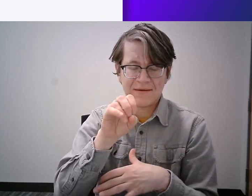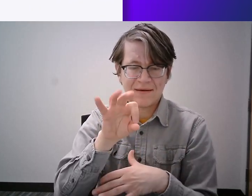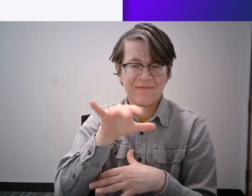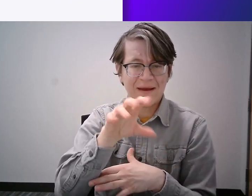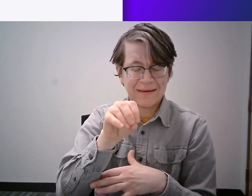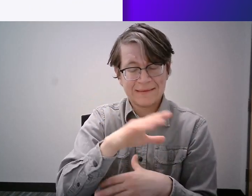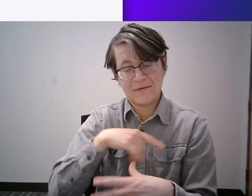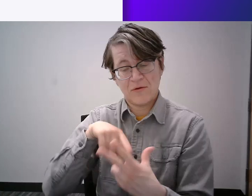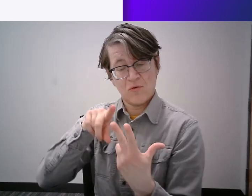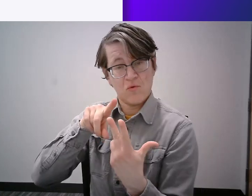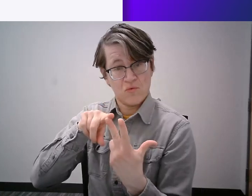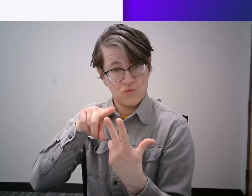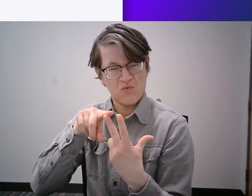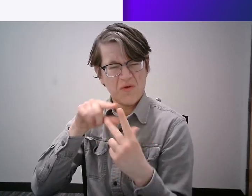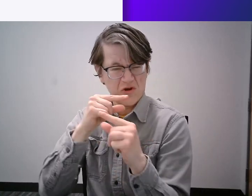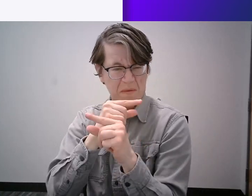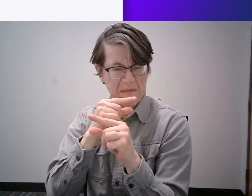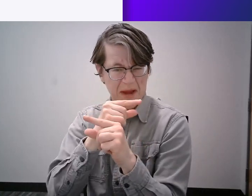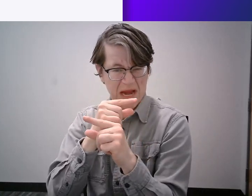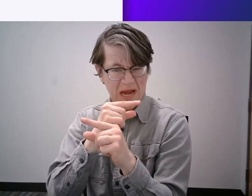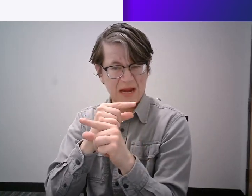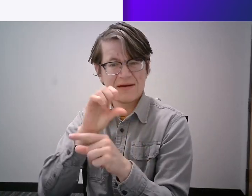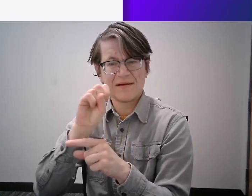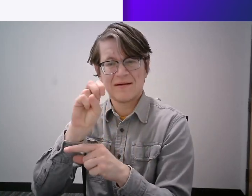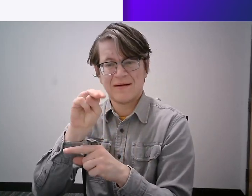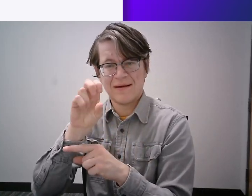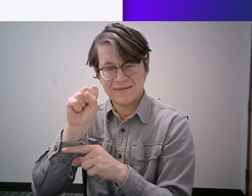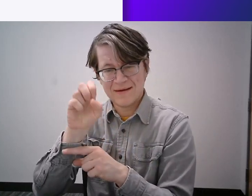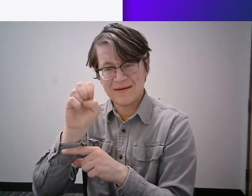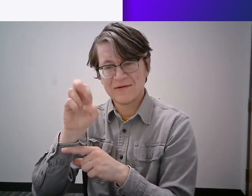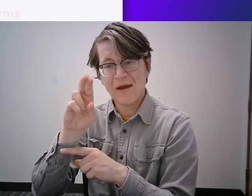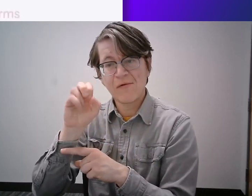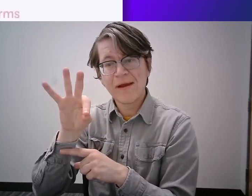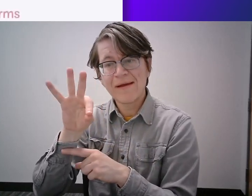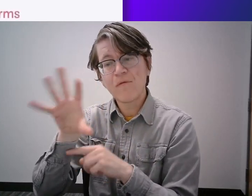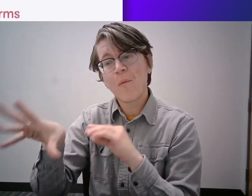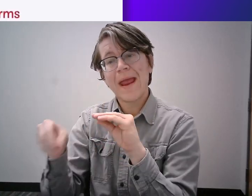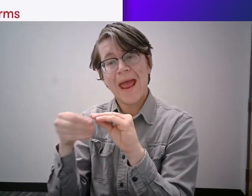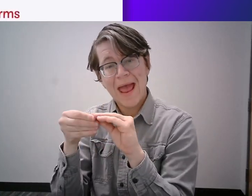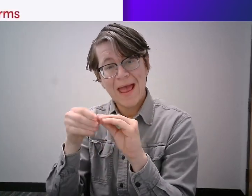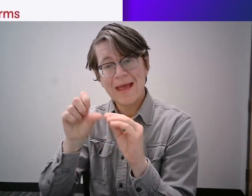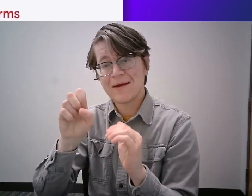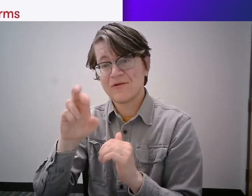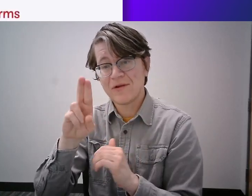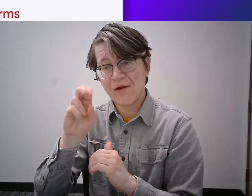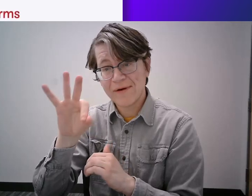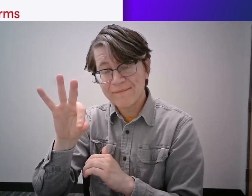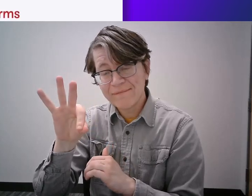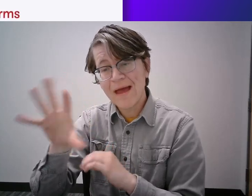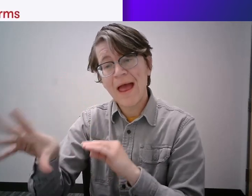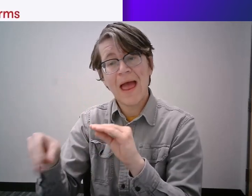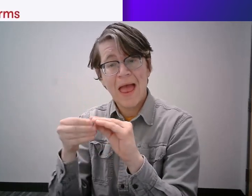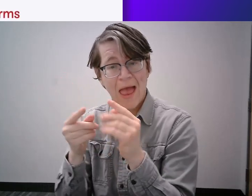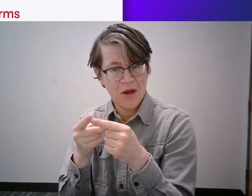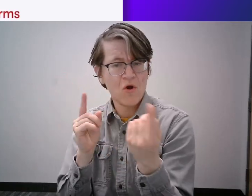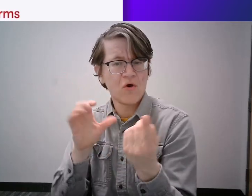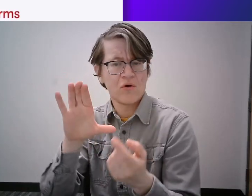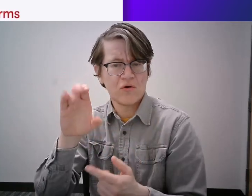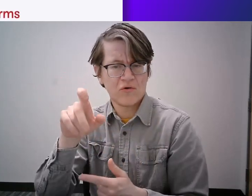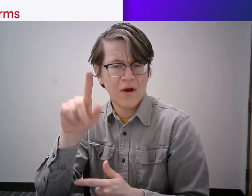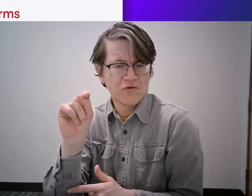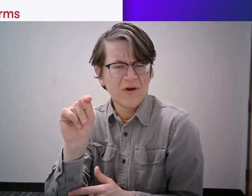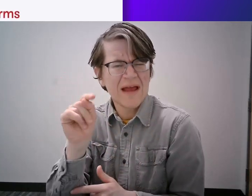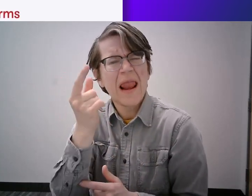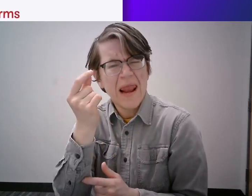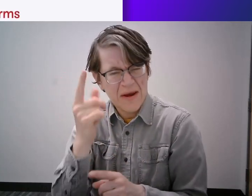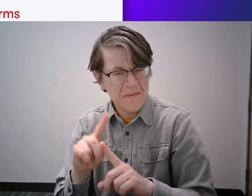linear sans serif, and we add contrast and serifs there, we get something that seems different, but still